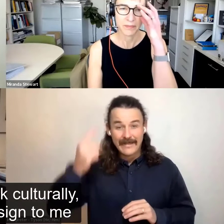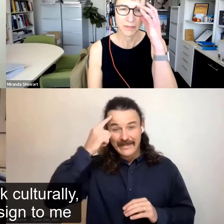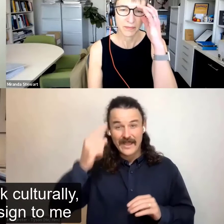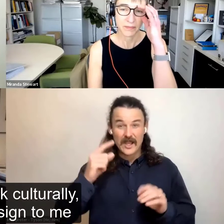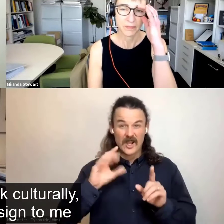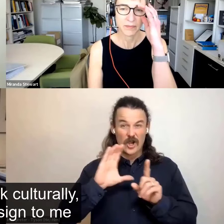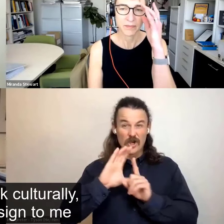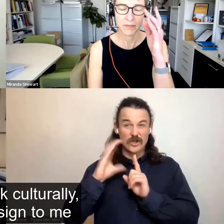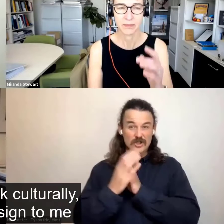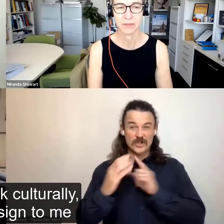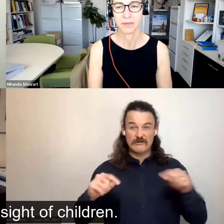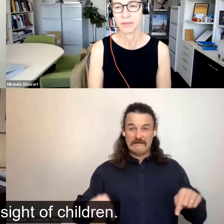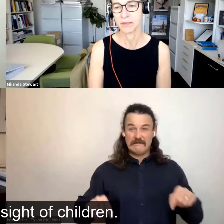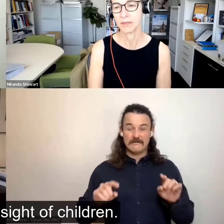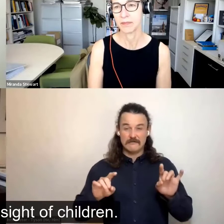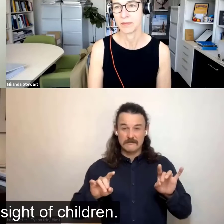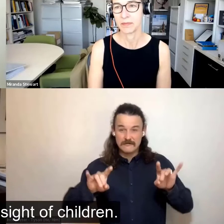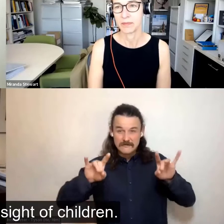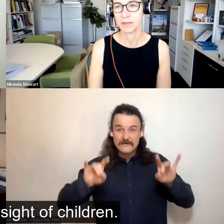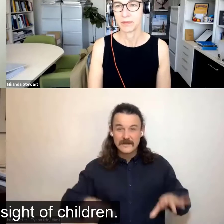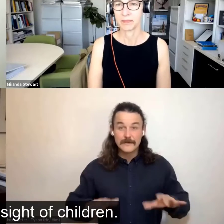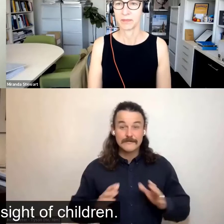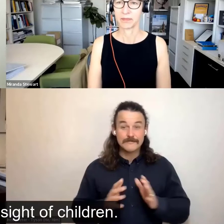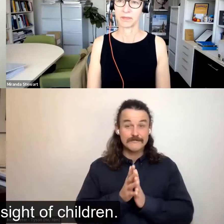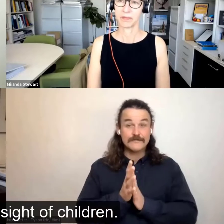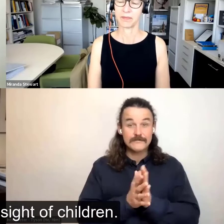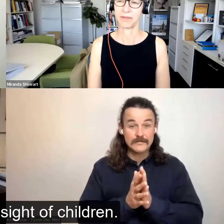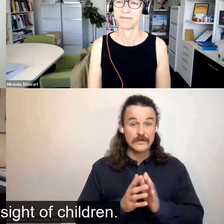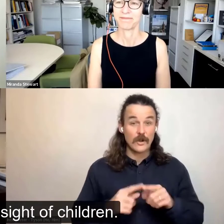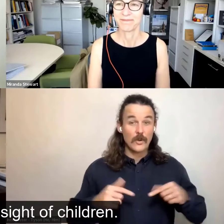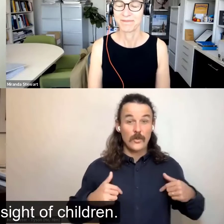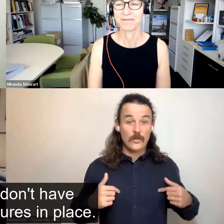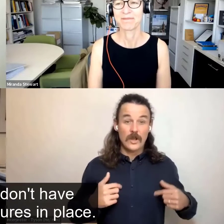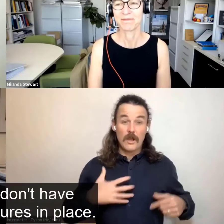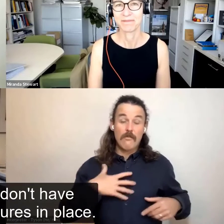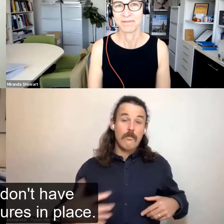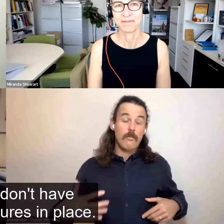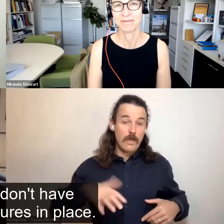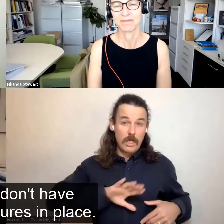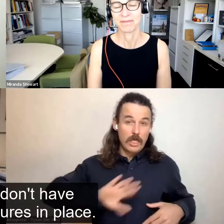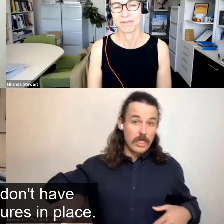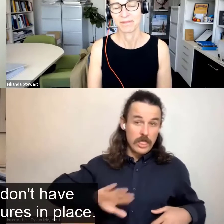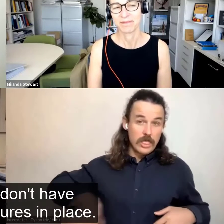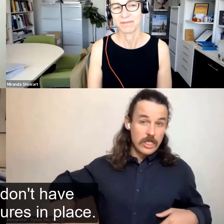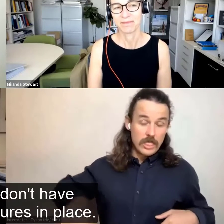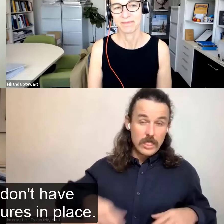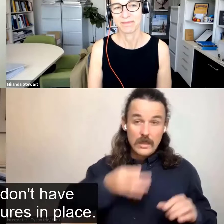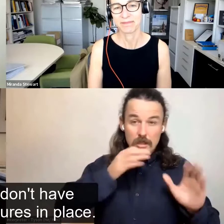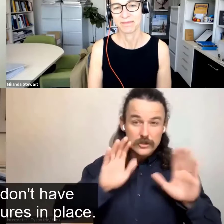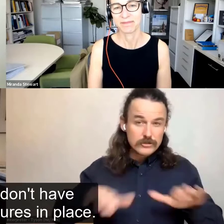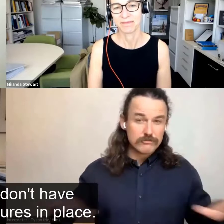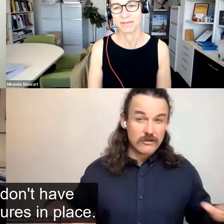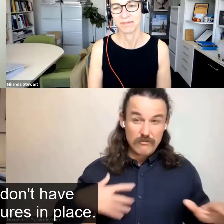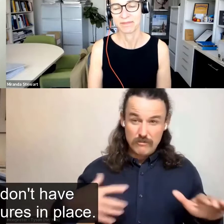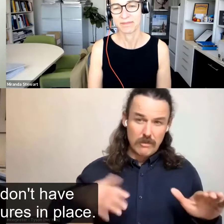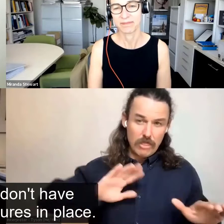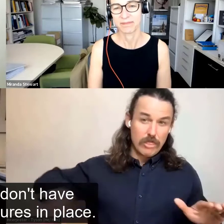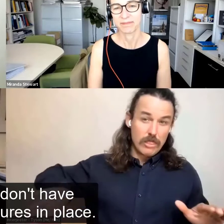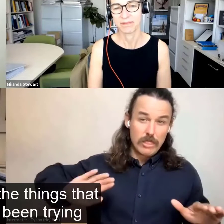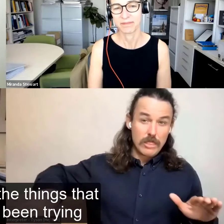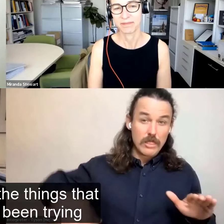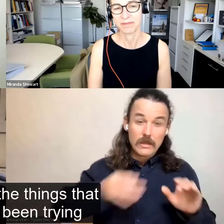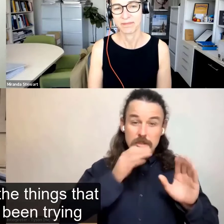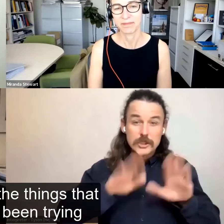culturally, that's a sign to me that we've lost sight of children, that we don't have those measures in